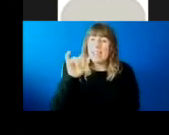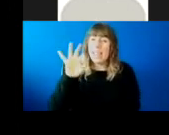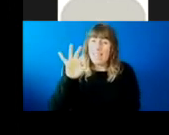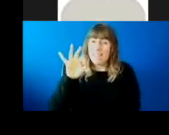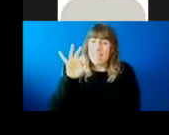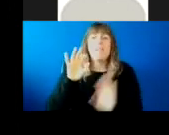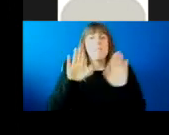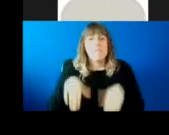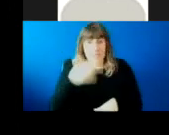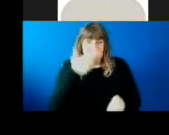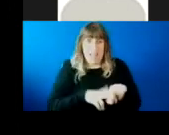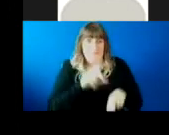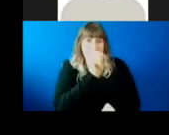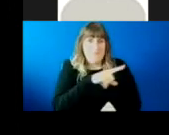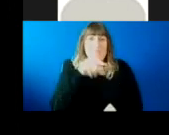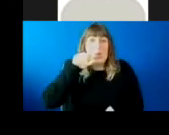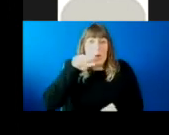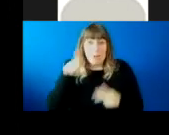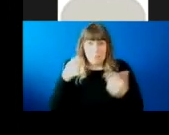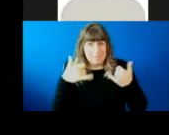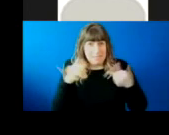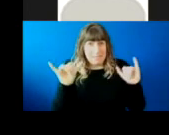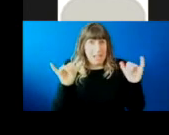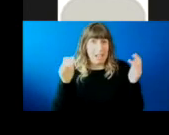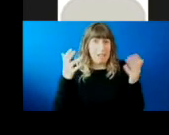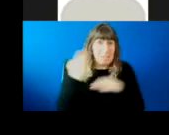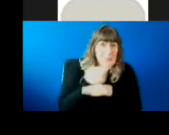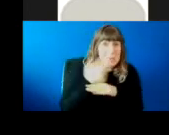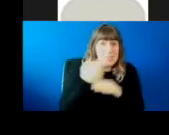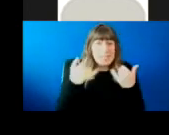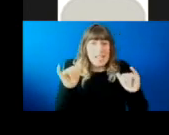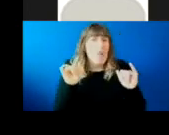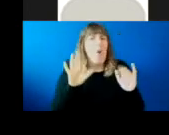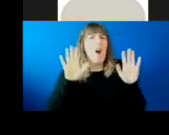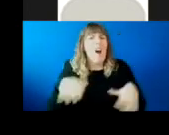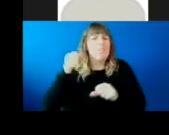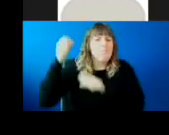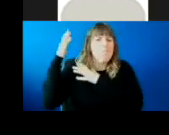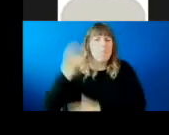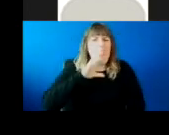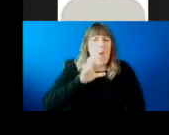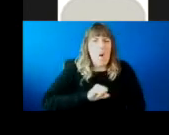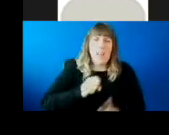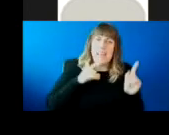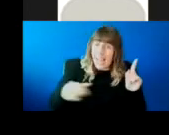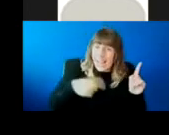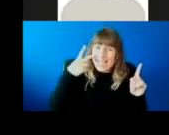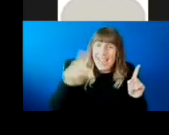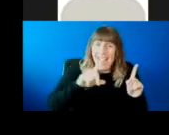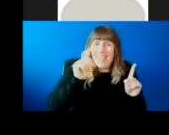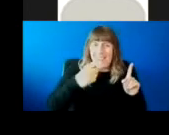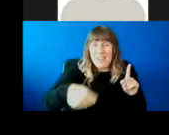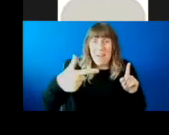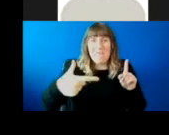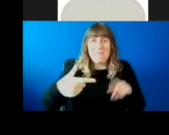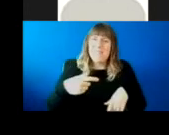here's, because it's fun. Is Twitter still relevant? We firmly believe it is, but wondering what others think. I saw that question. I think Twitter